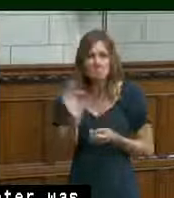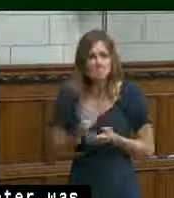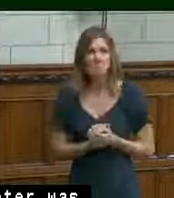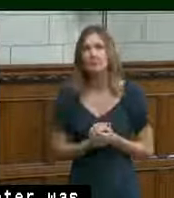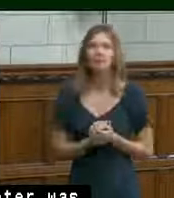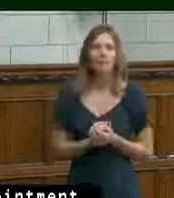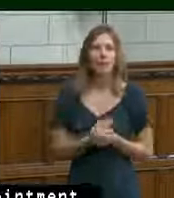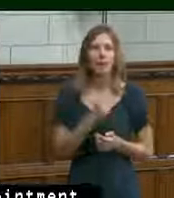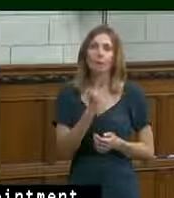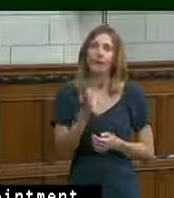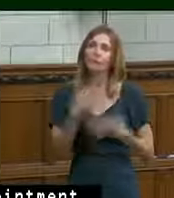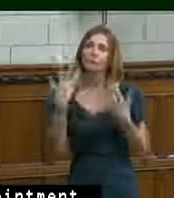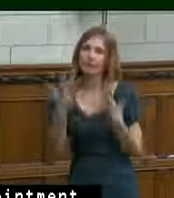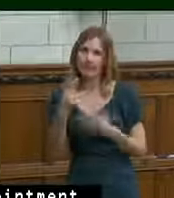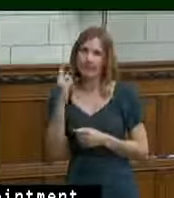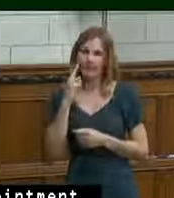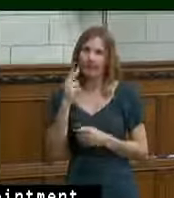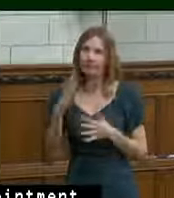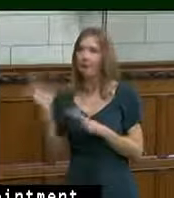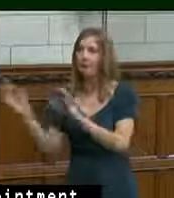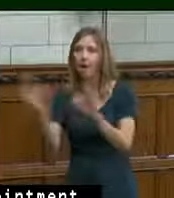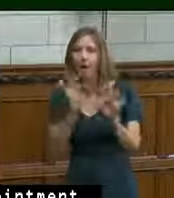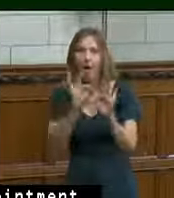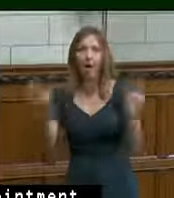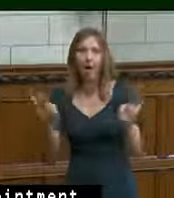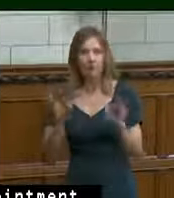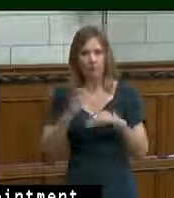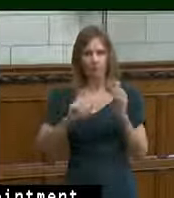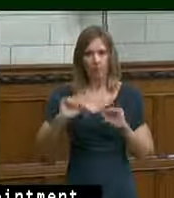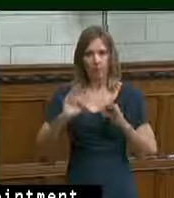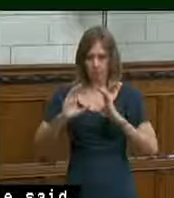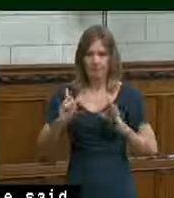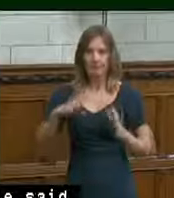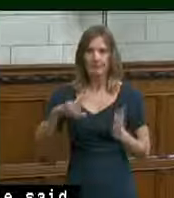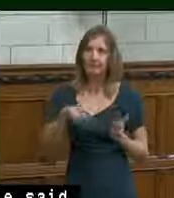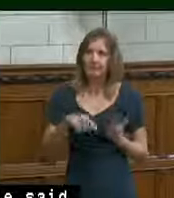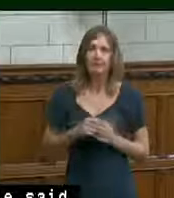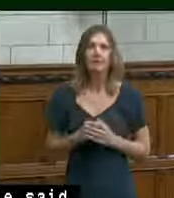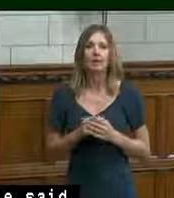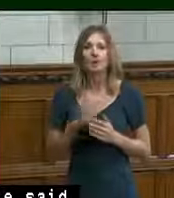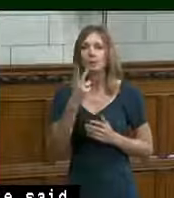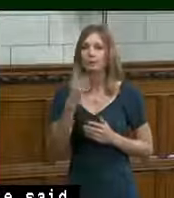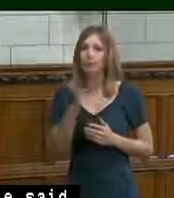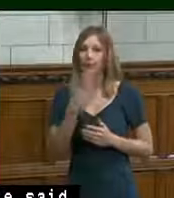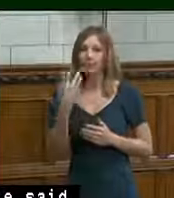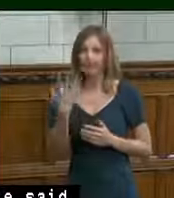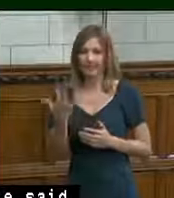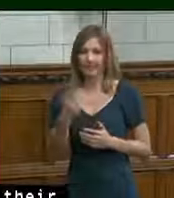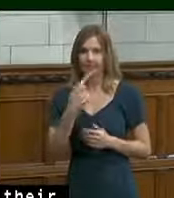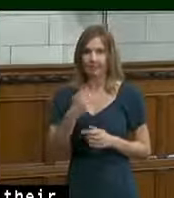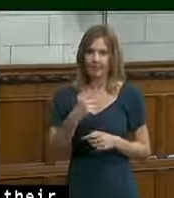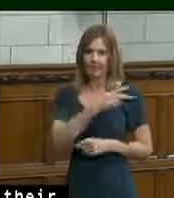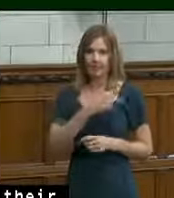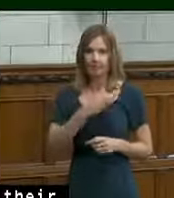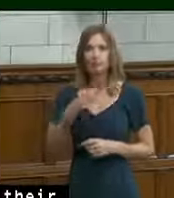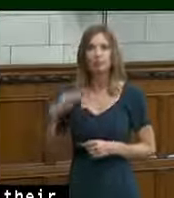been asked about their communication needs, and 2/5 said that staff at their GP surgery still called their name out when